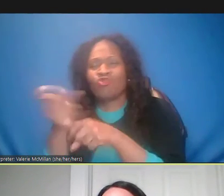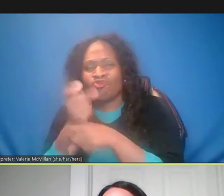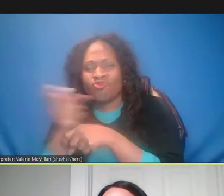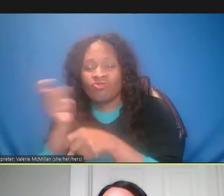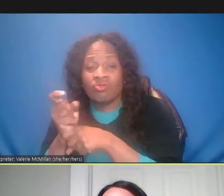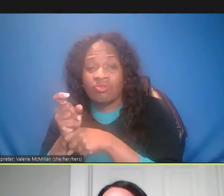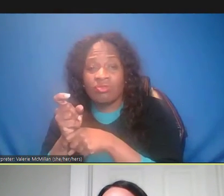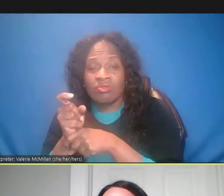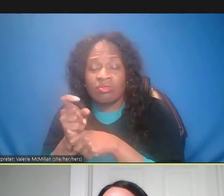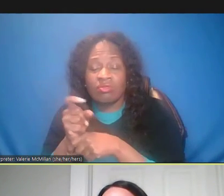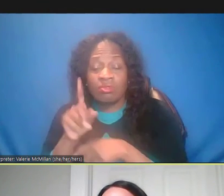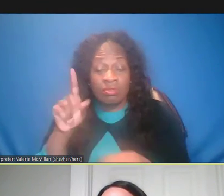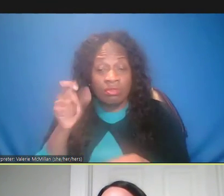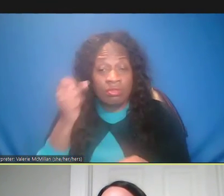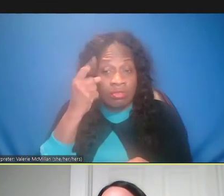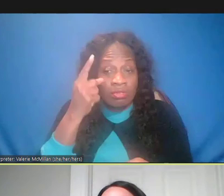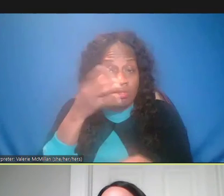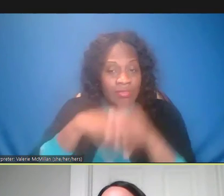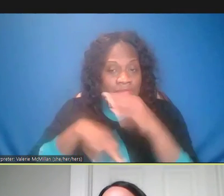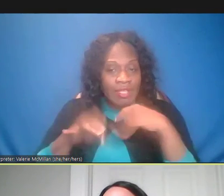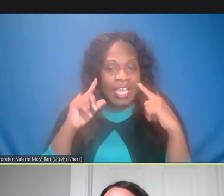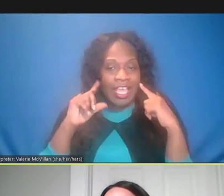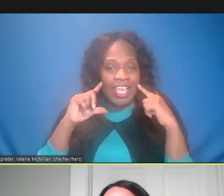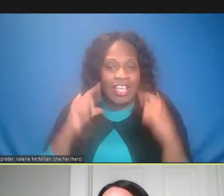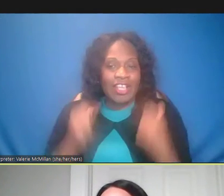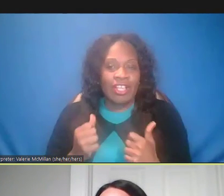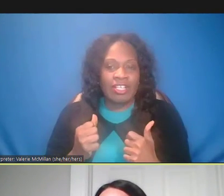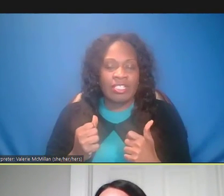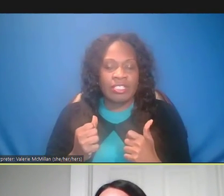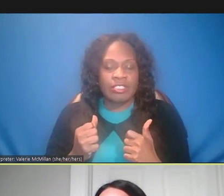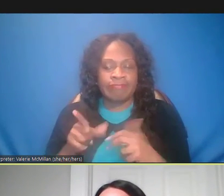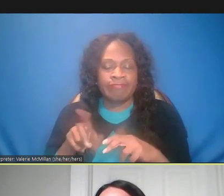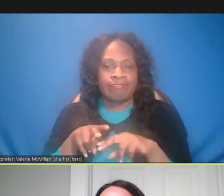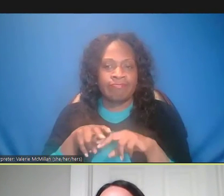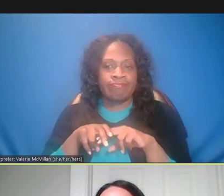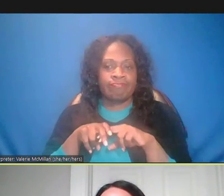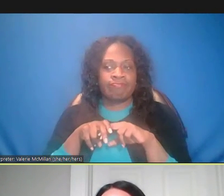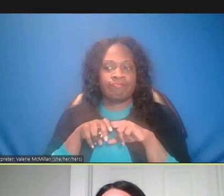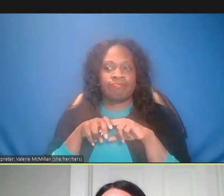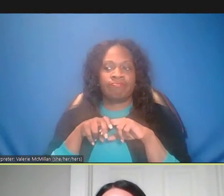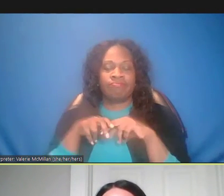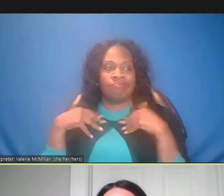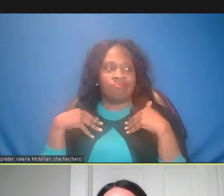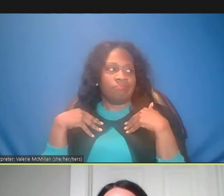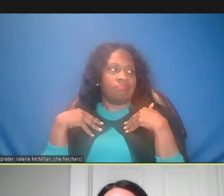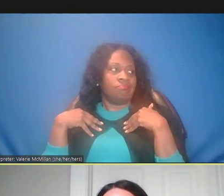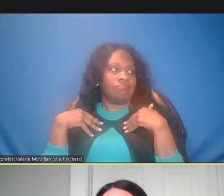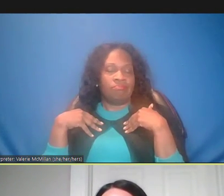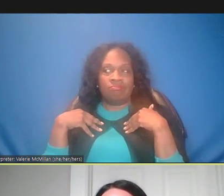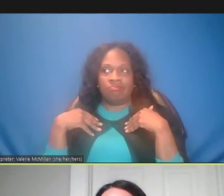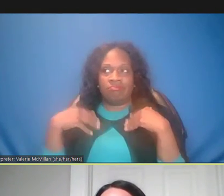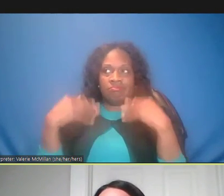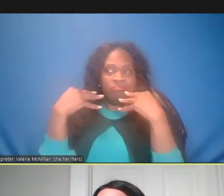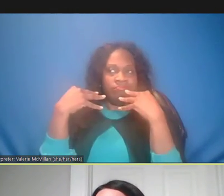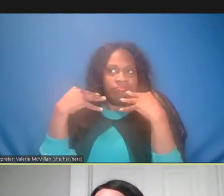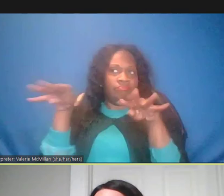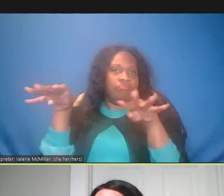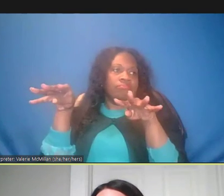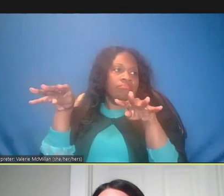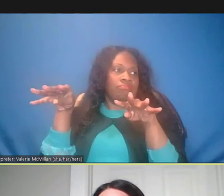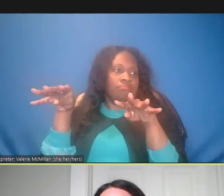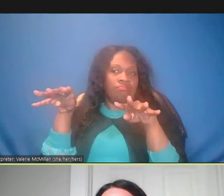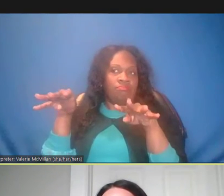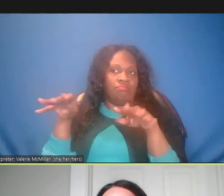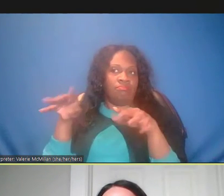Now, when they have hearing loss, they may start sitting back more. They may stop being the center of attention, stop telling